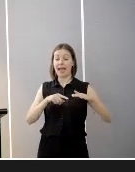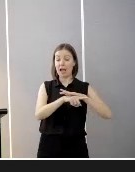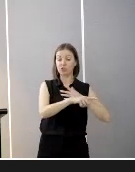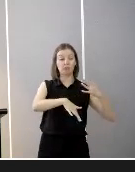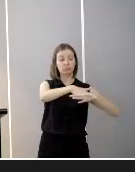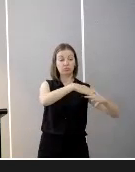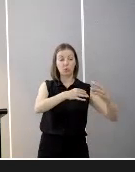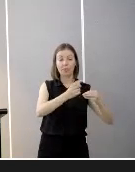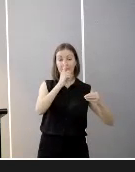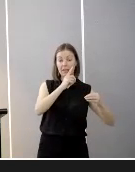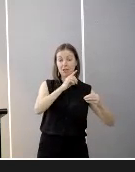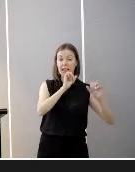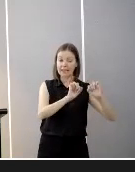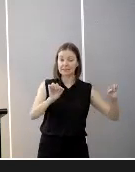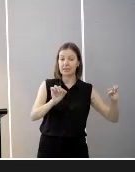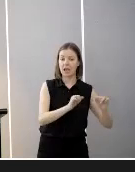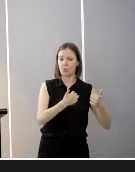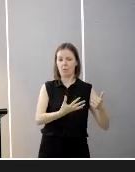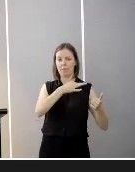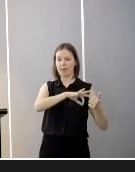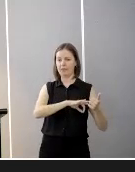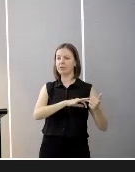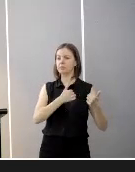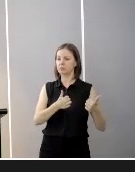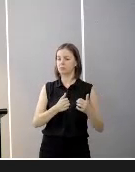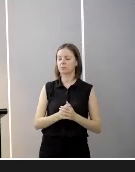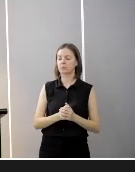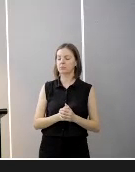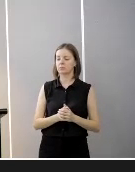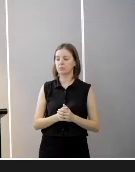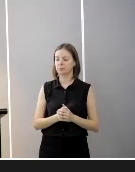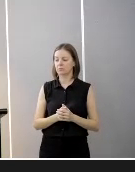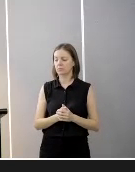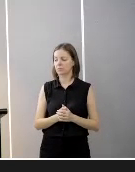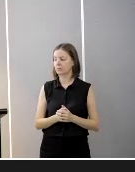other people, and you kind of get multiple benefits from that type of thing.